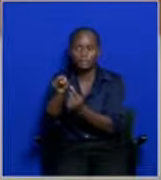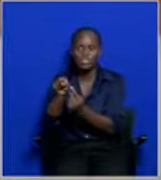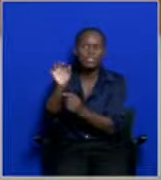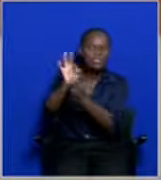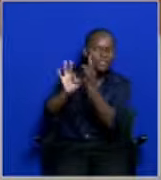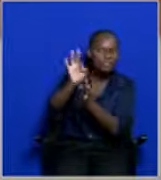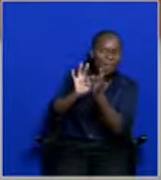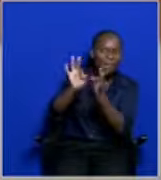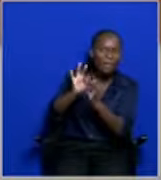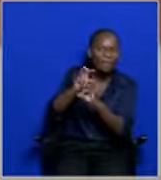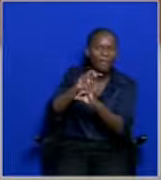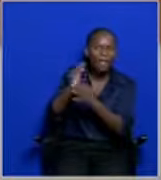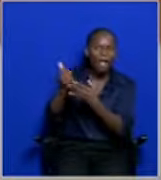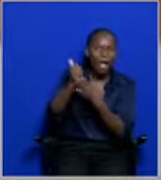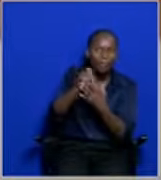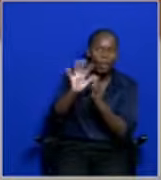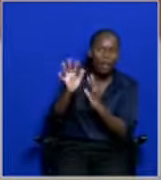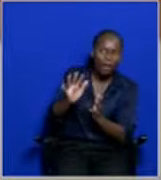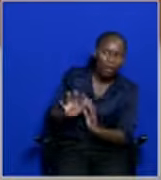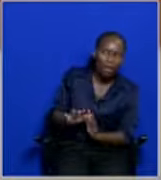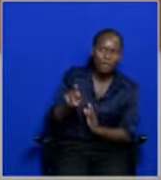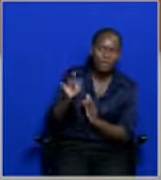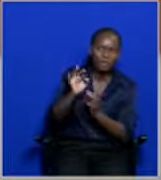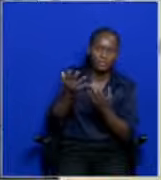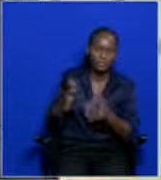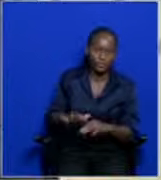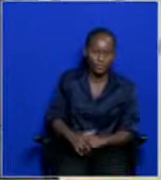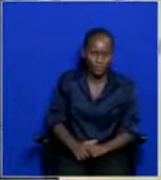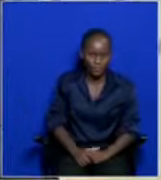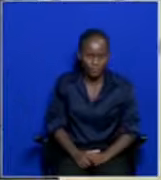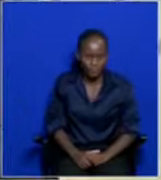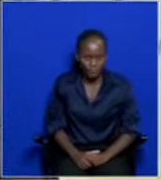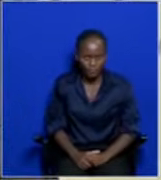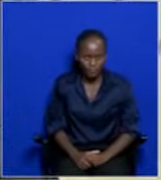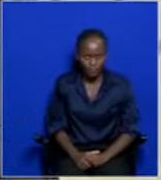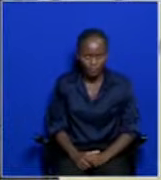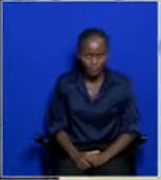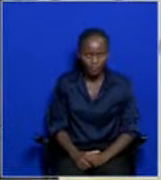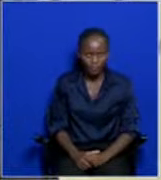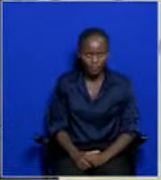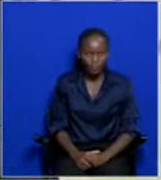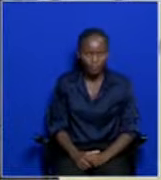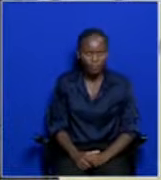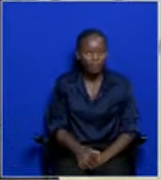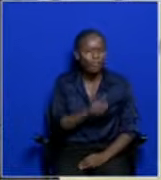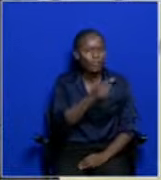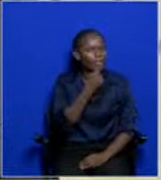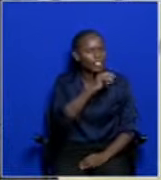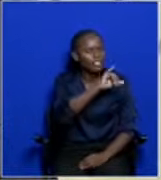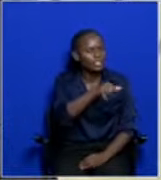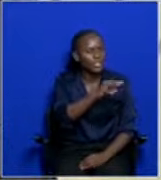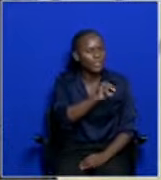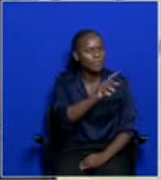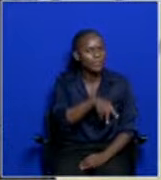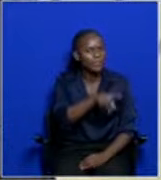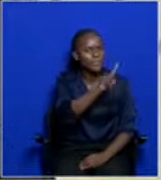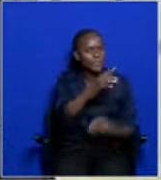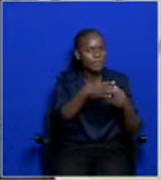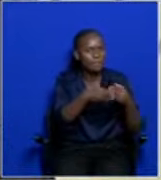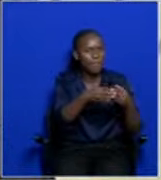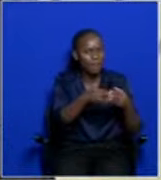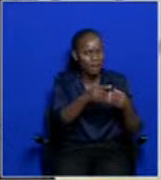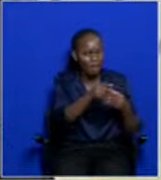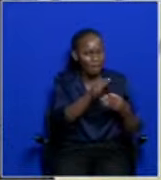So, was it your understanding that the JMPD member was a female? Because that's what this would suggest.